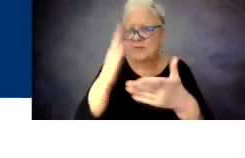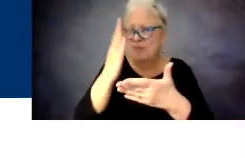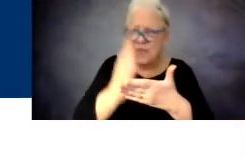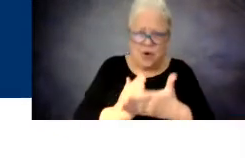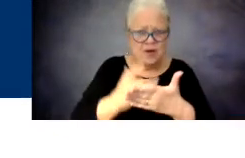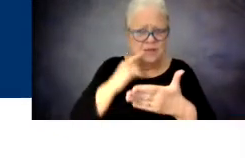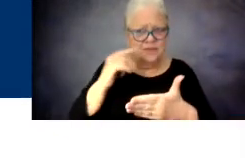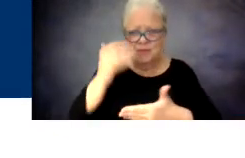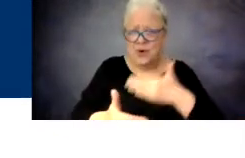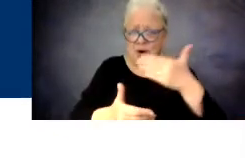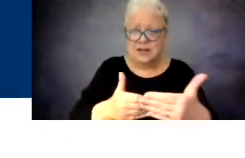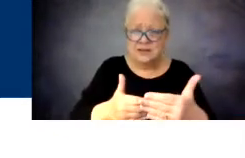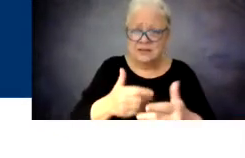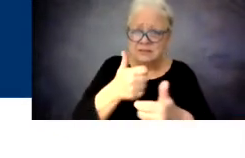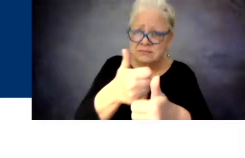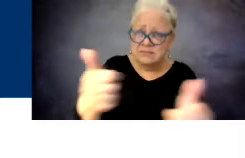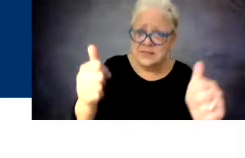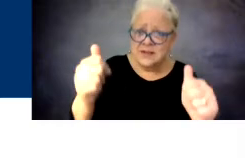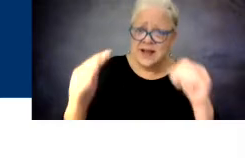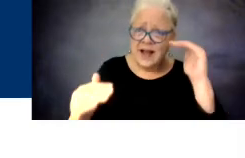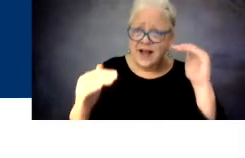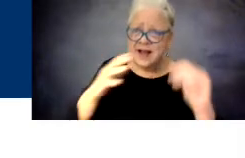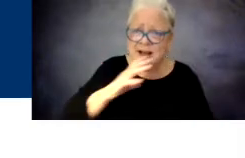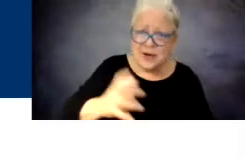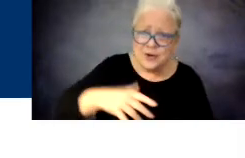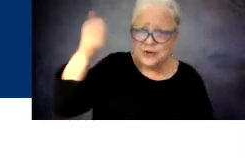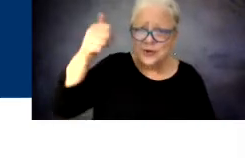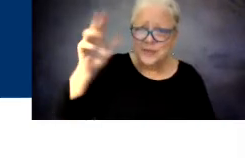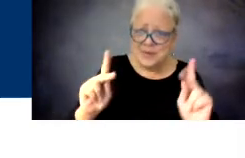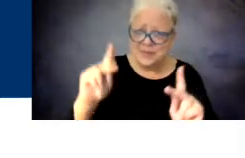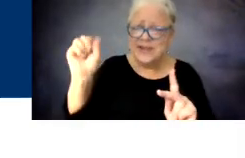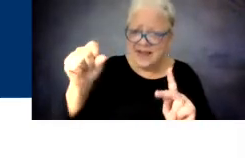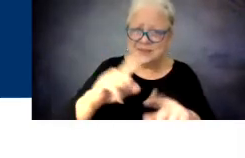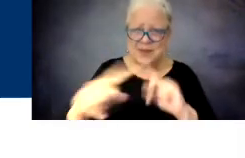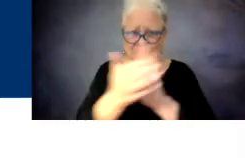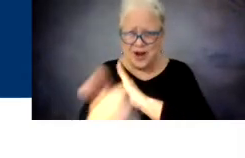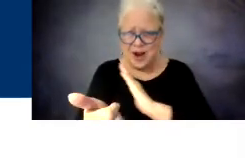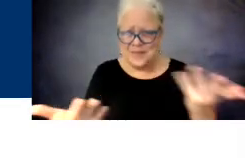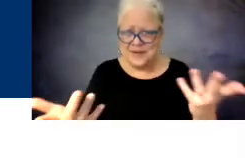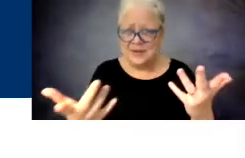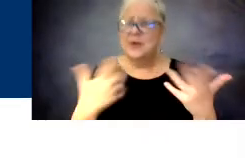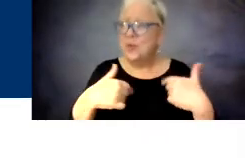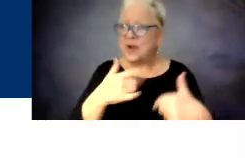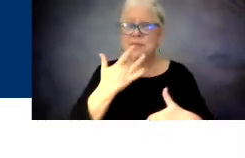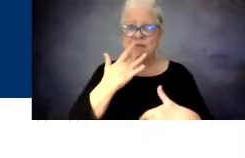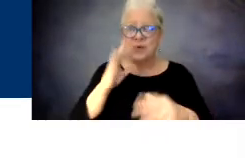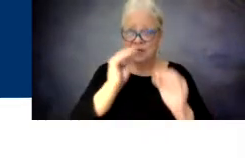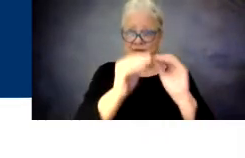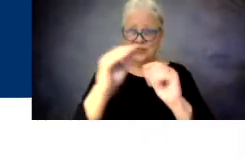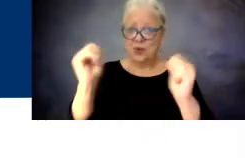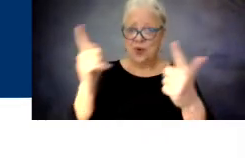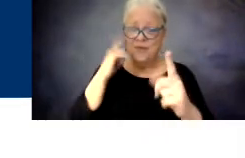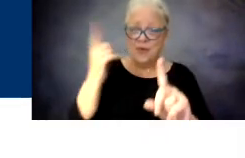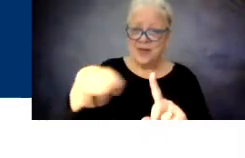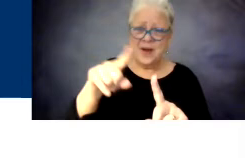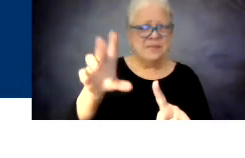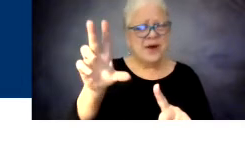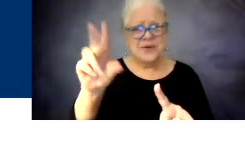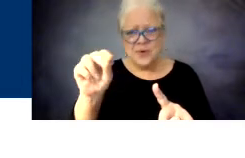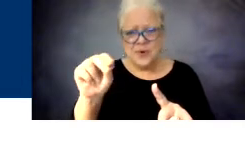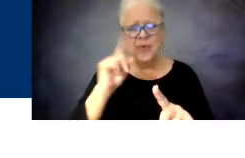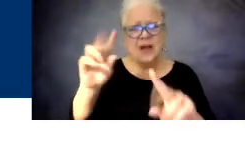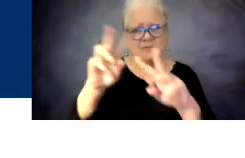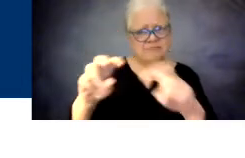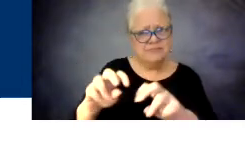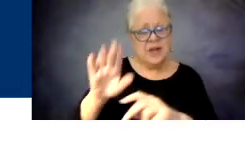elders. We sometimes want to fix everything, but we can't always do that. We have to look at their decisional versus functional